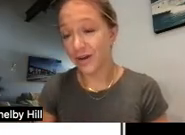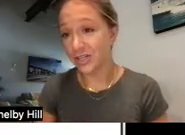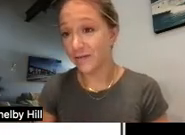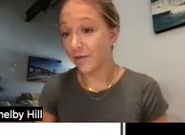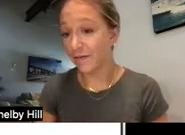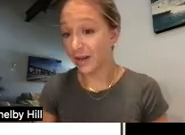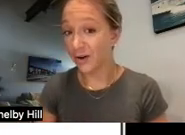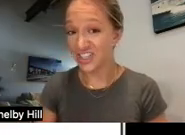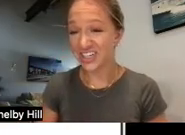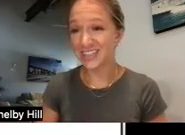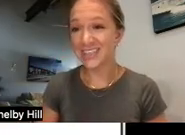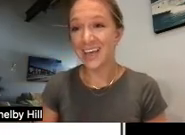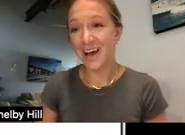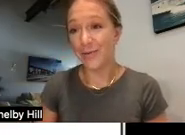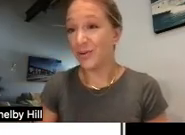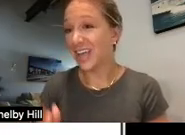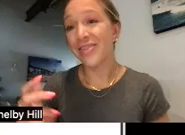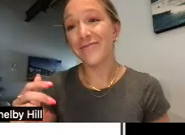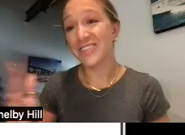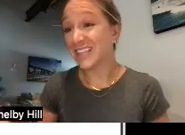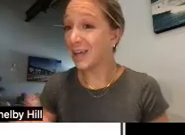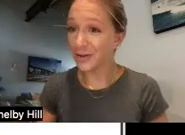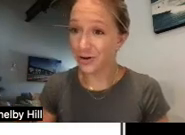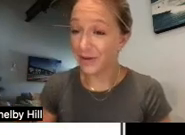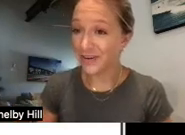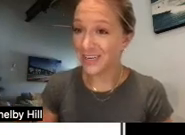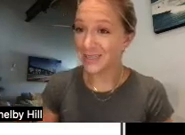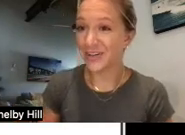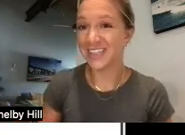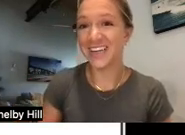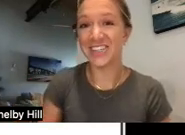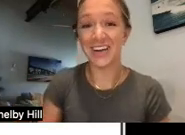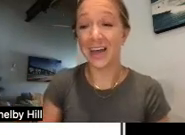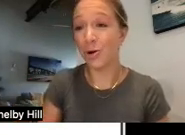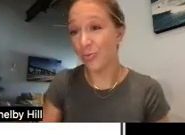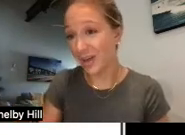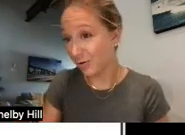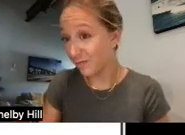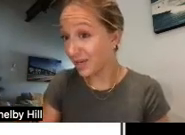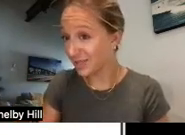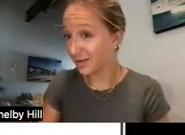further information if you have any questions. Once again, just thank you for joining me for today's presentation. I